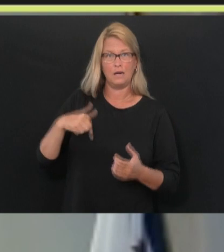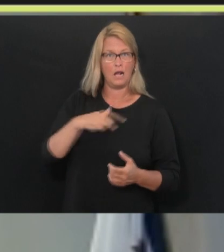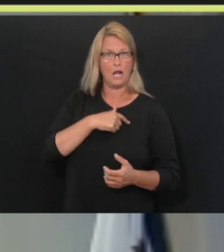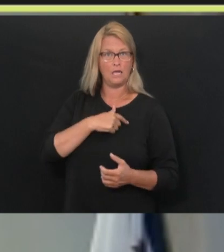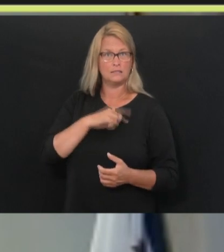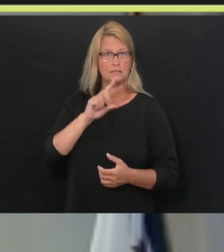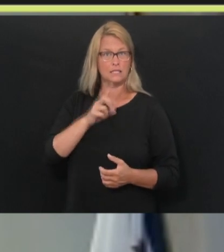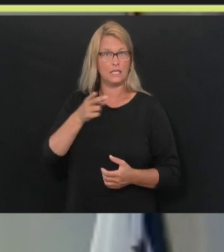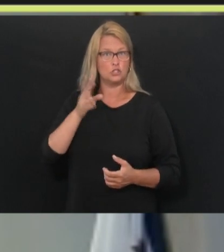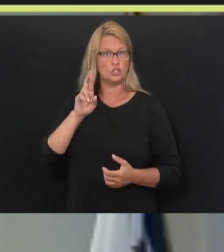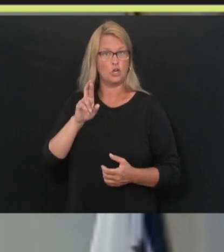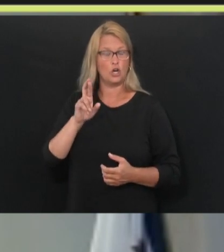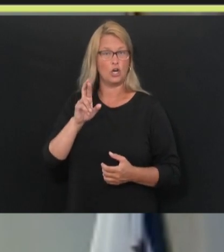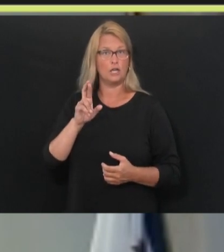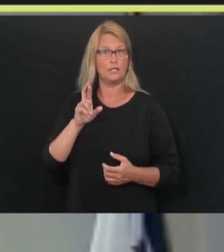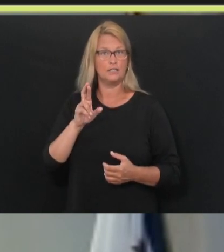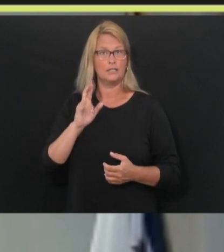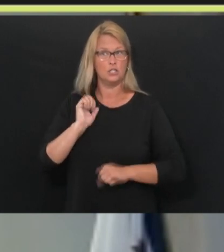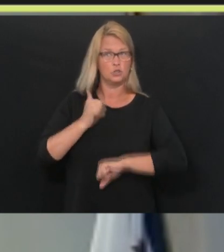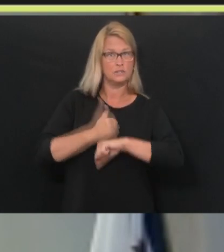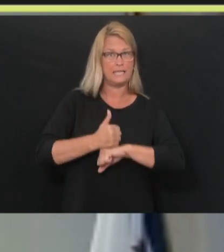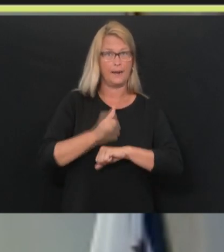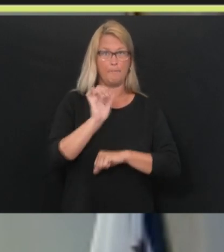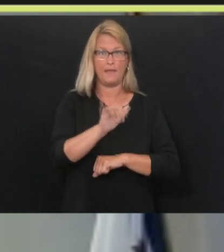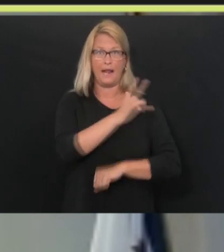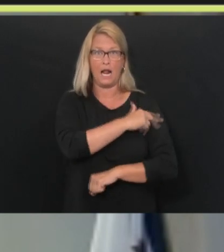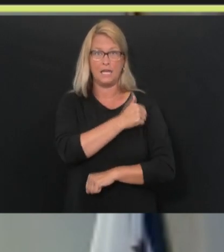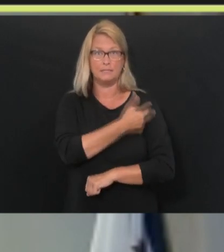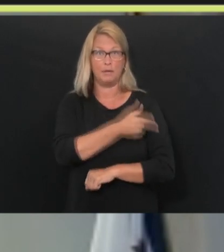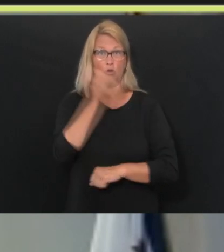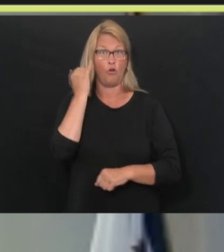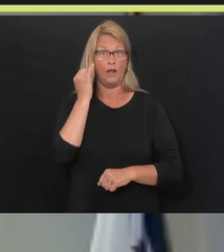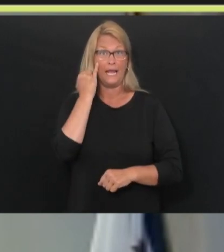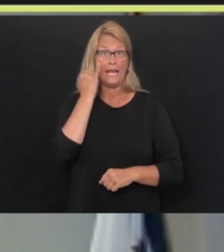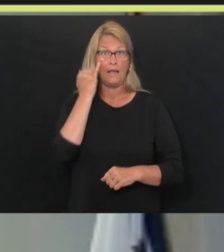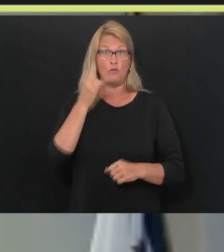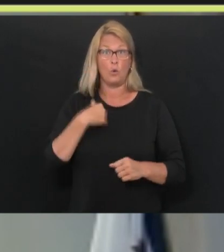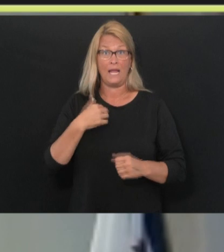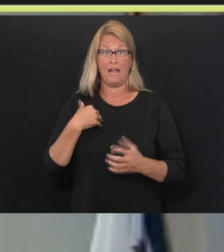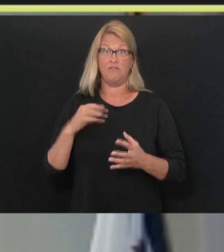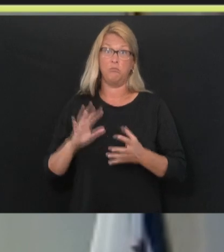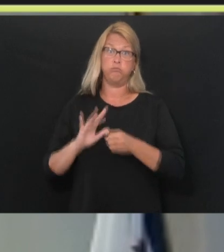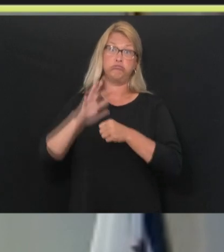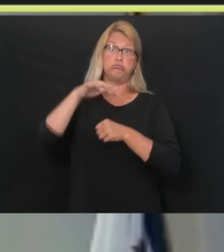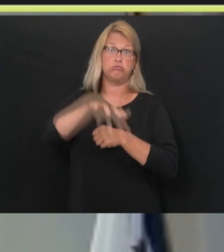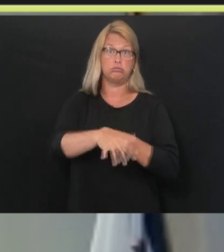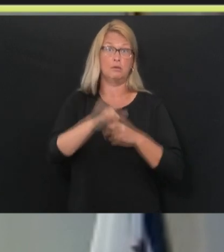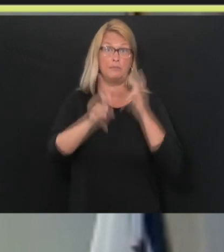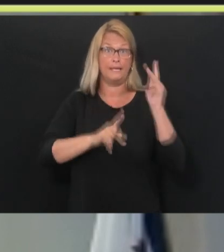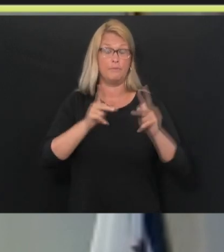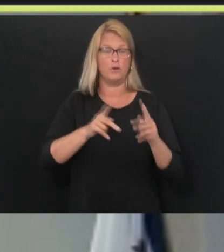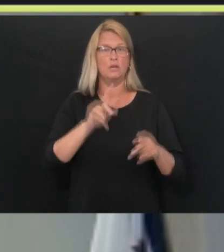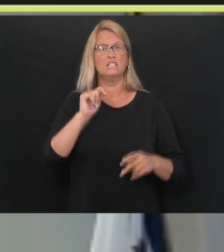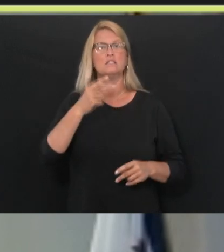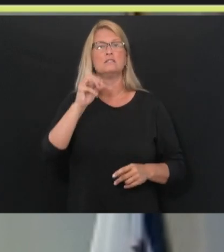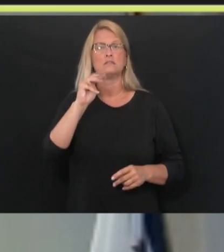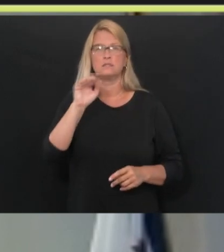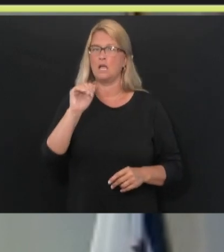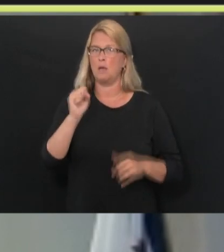St. Francis and have that hospital ready as a surge hospital. Thomas Health System has done a terrific job doing that. We have